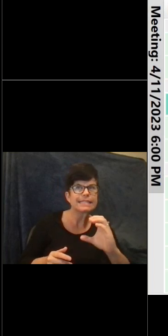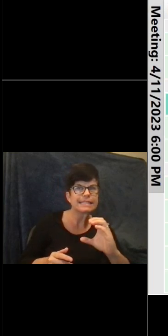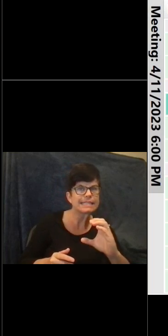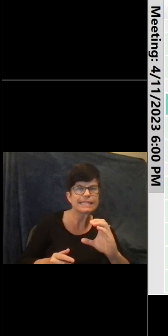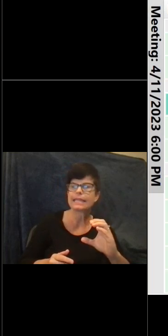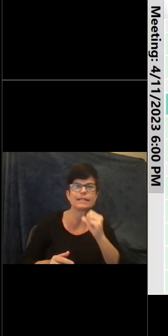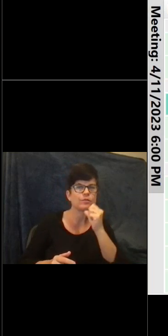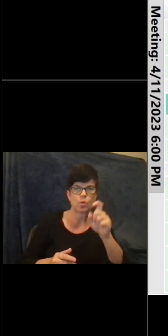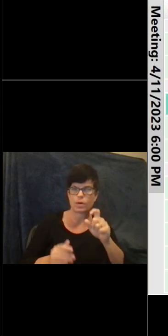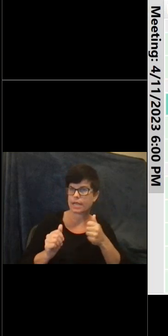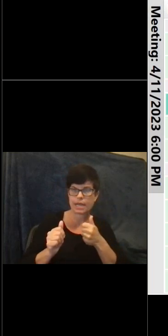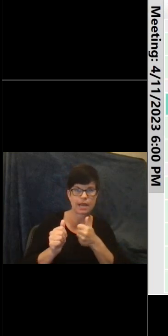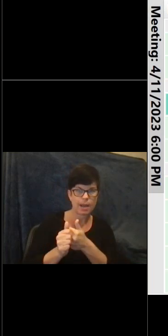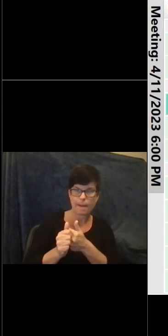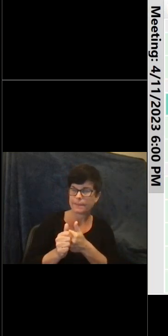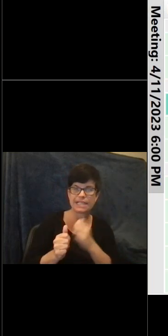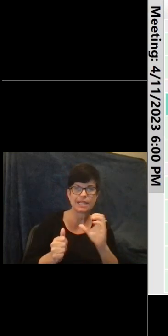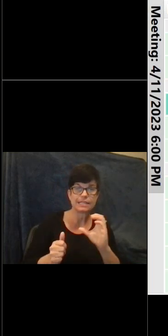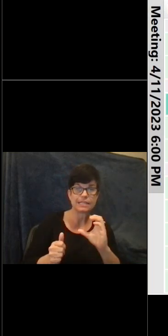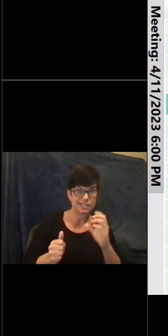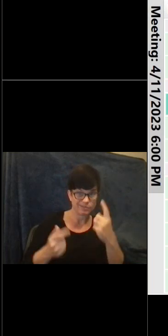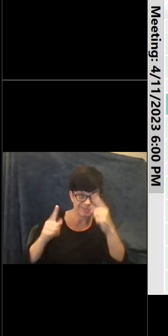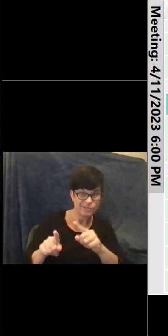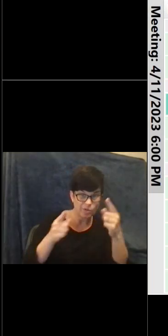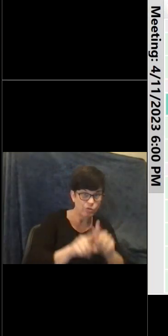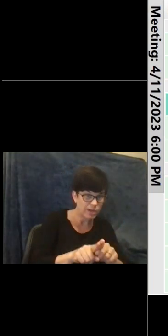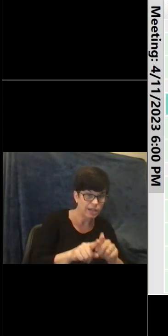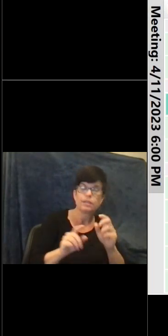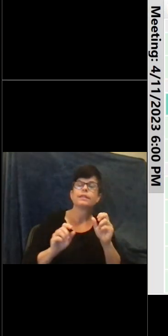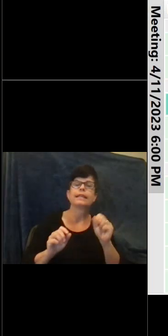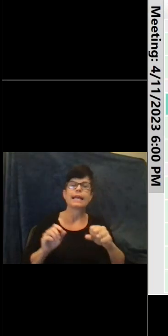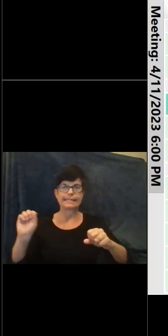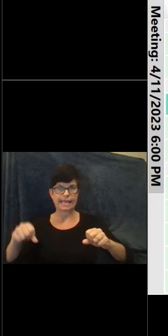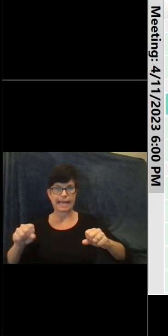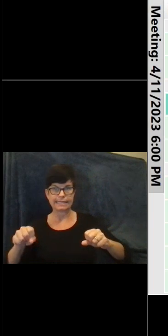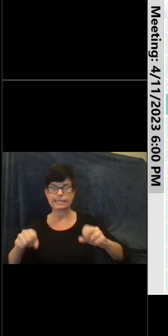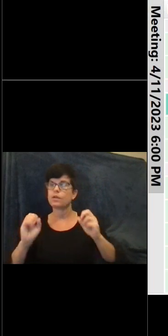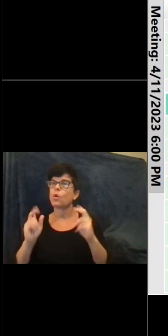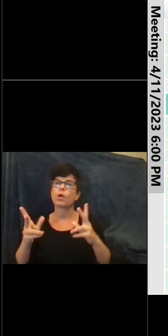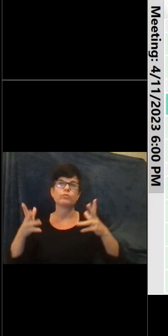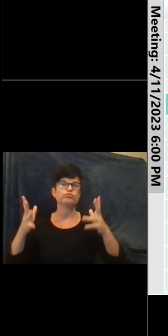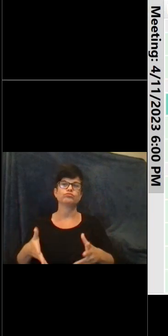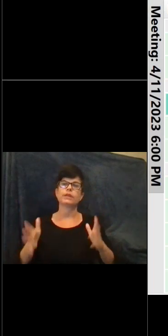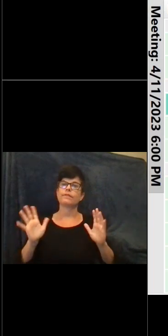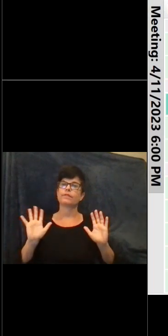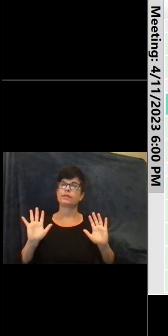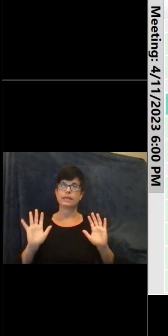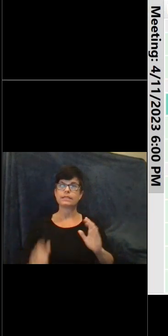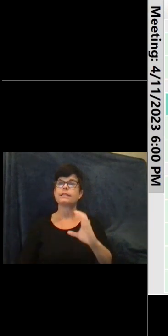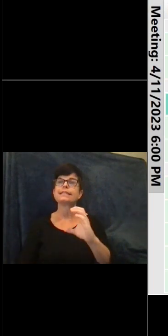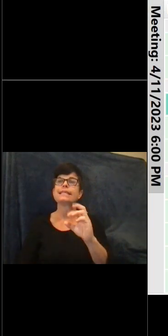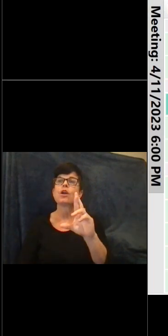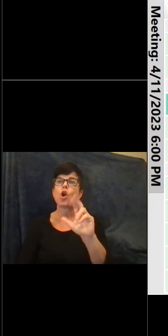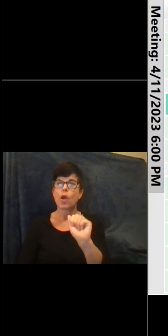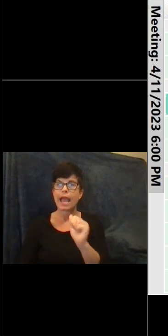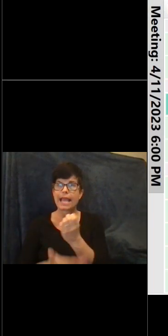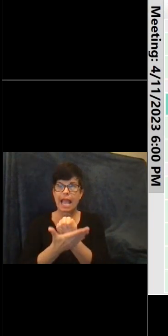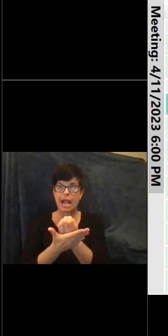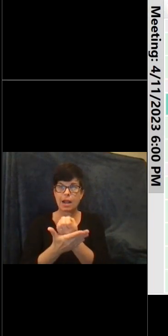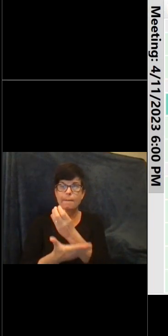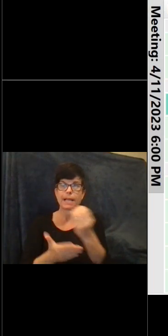is there consensus for my colleagues? Yes. Okay, so all we have left is just the Economic and Business Grant Program